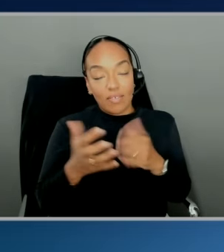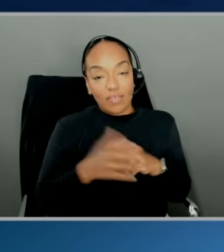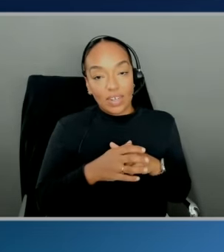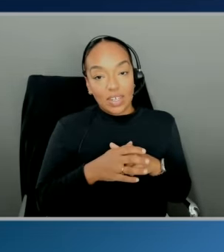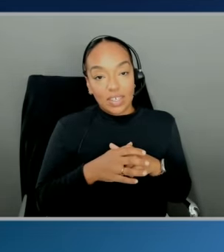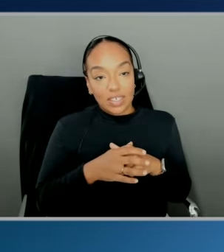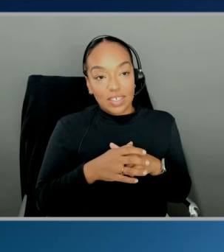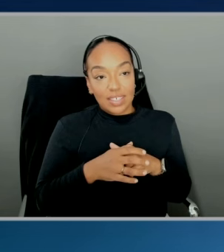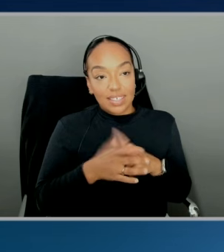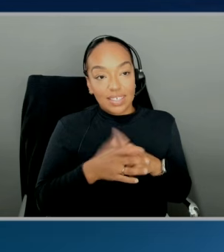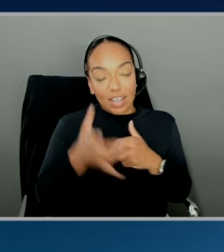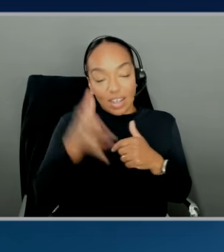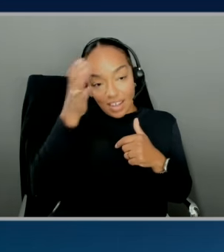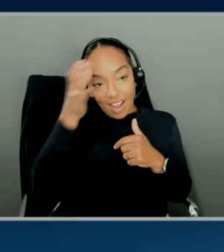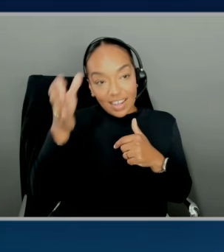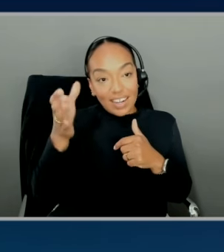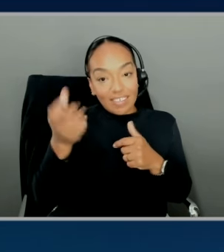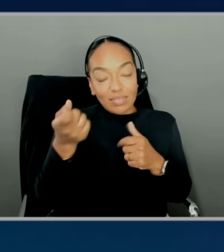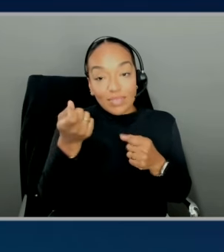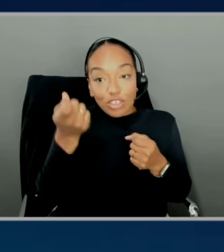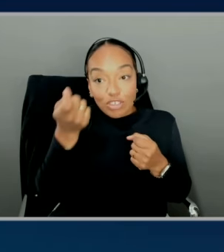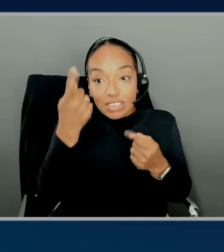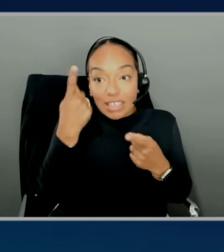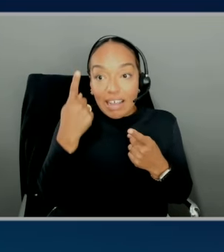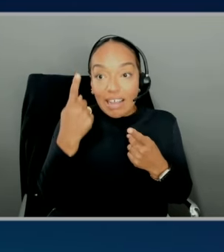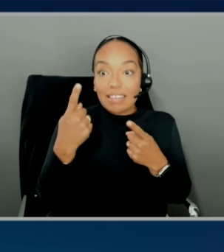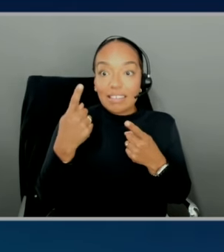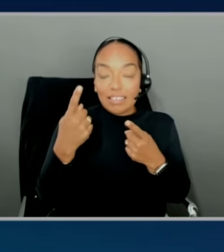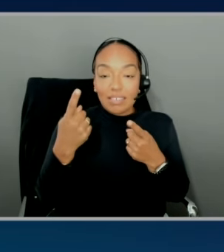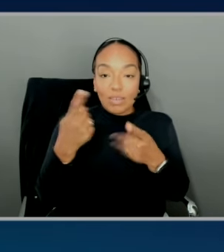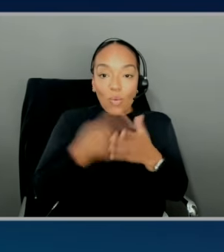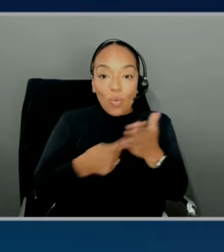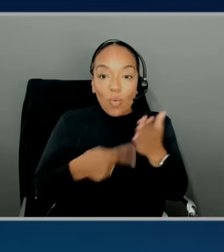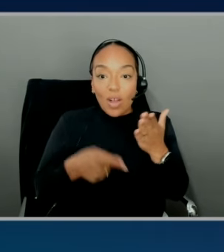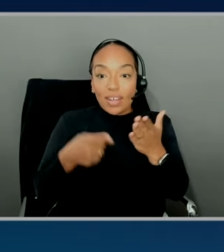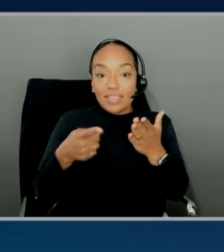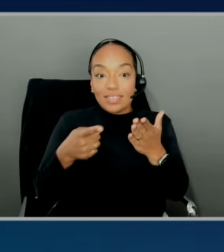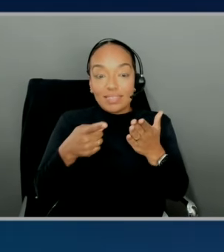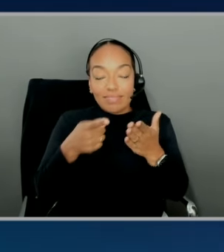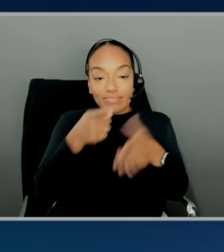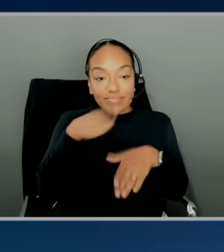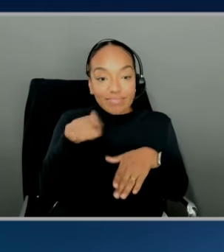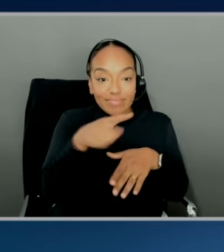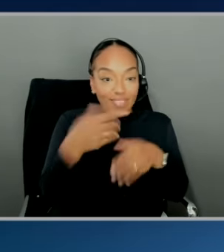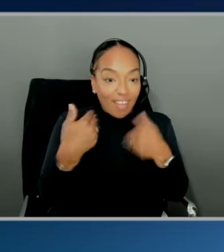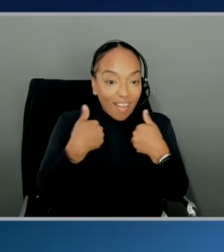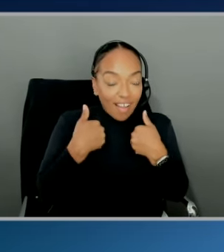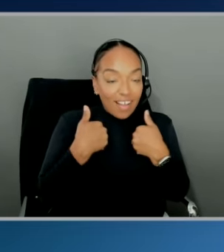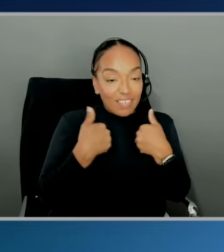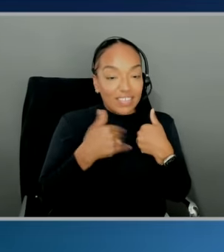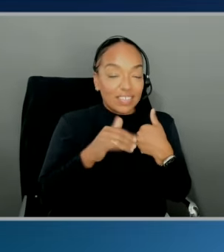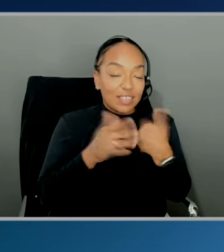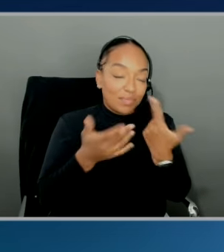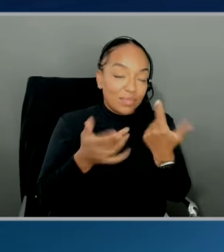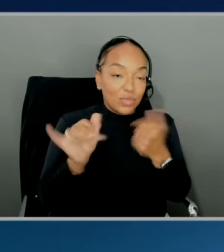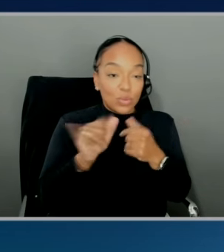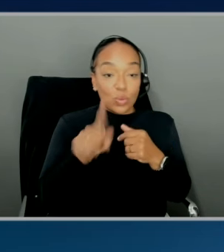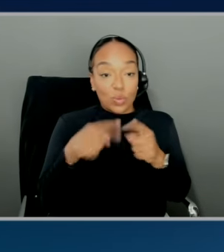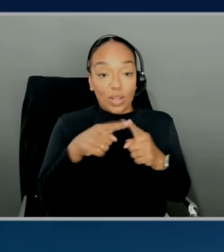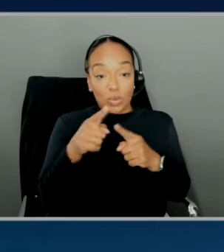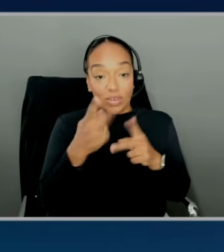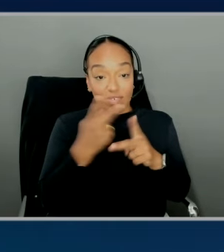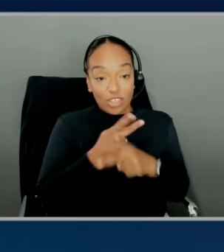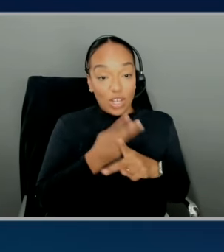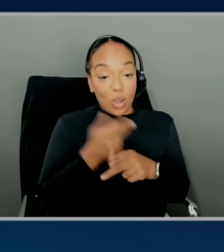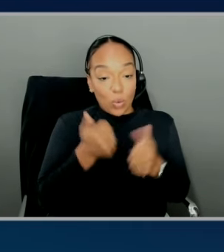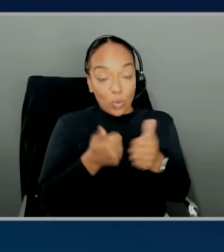cognitive overload to understand the documentation and figure out what it says. Right. So that is definitely one challenge. So once you figure out what features to use